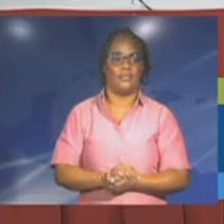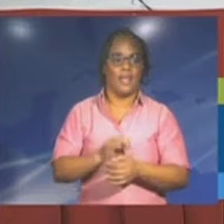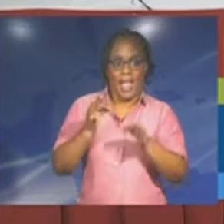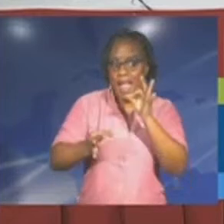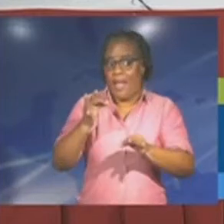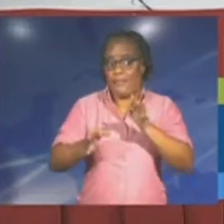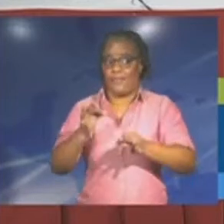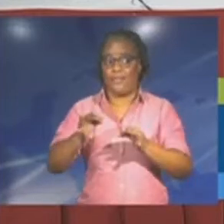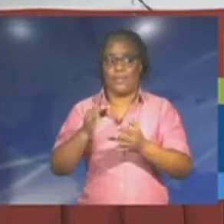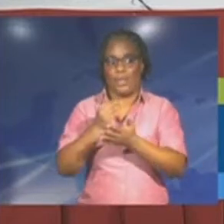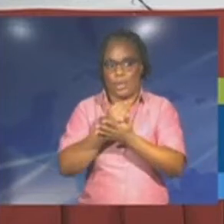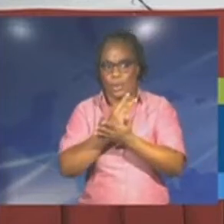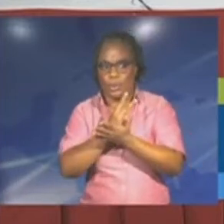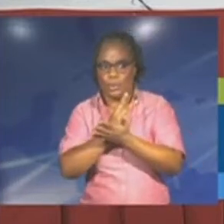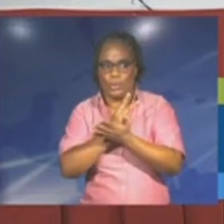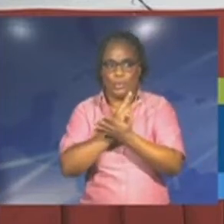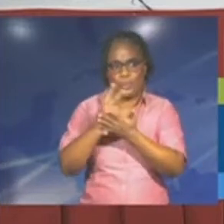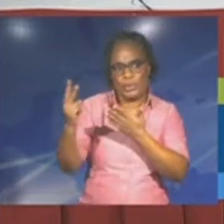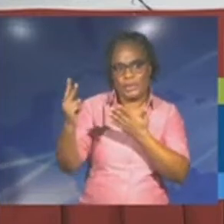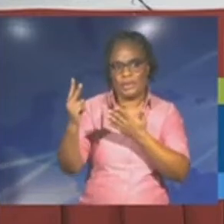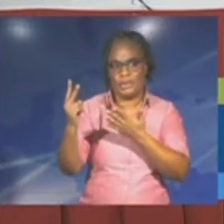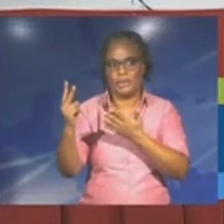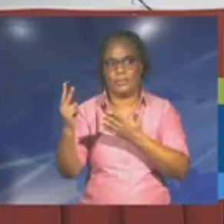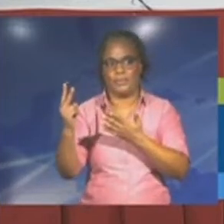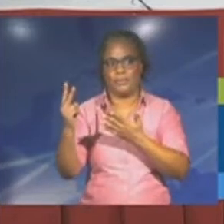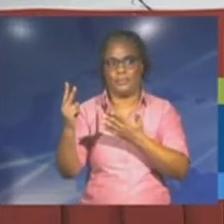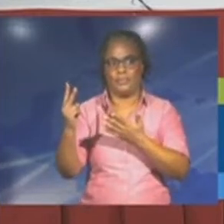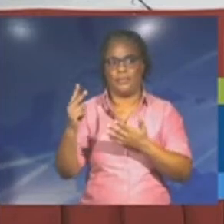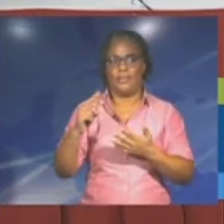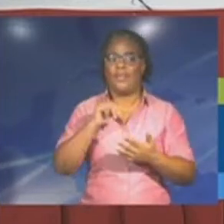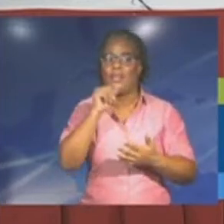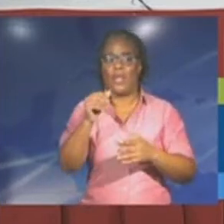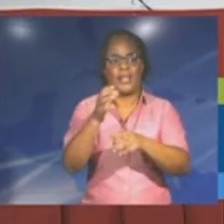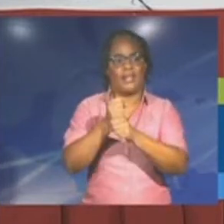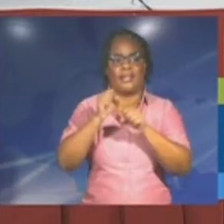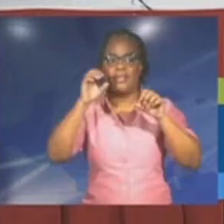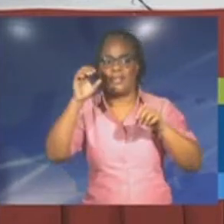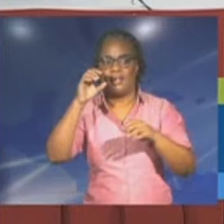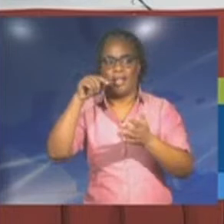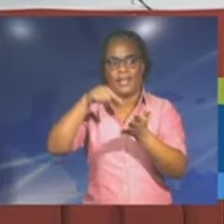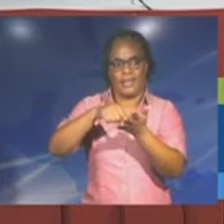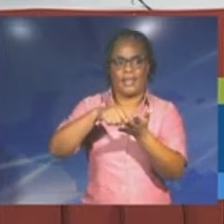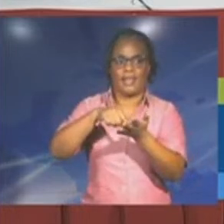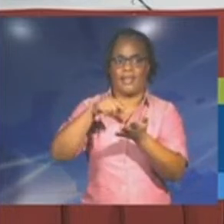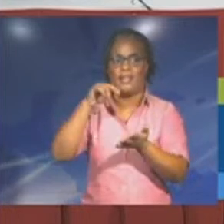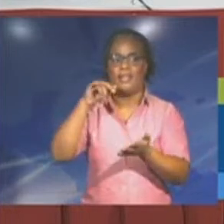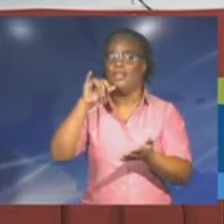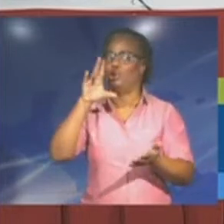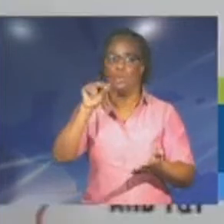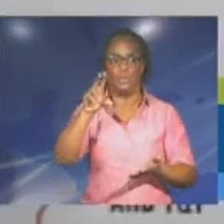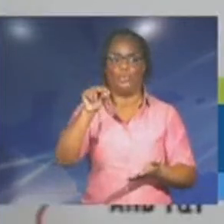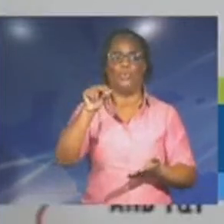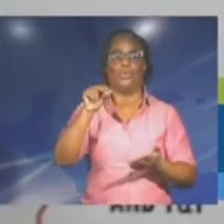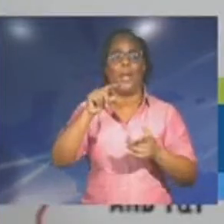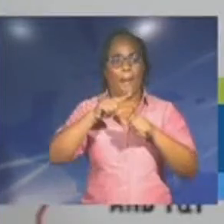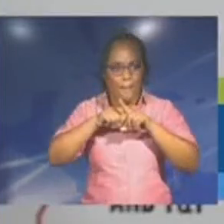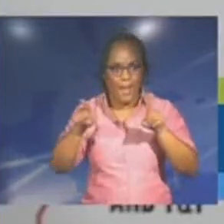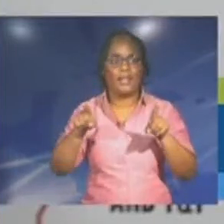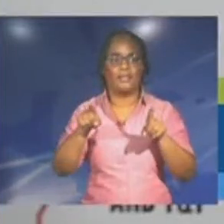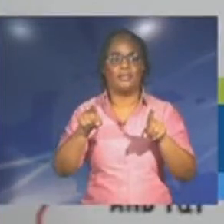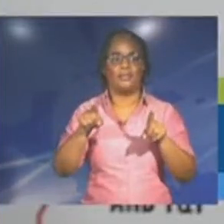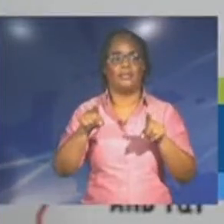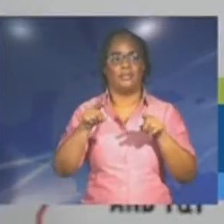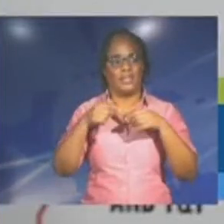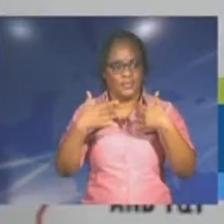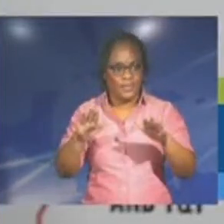Richard, I got the response from Ministry of Education. Unfortunately, the Excel spreadsheet is not opening